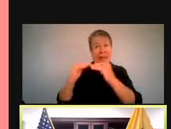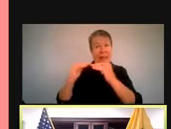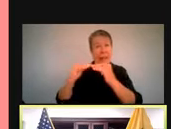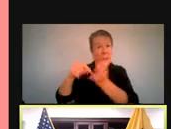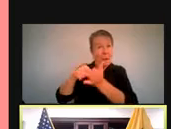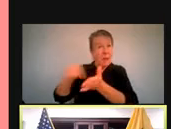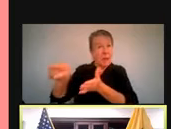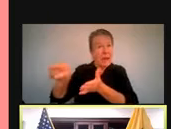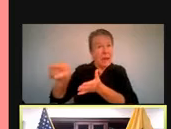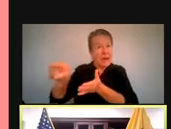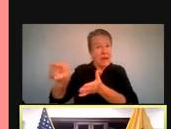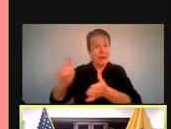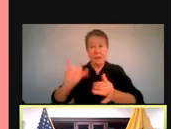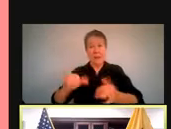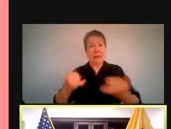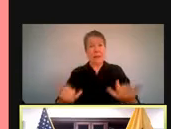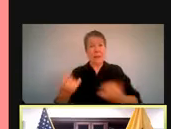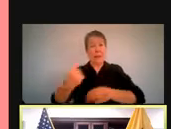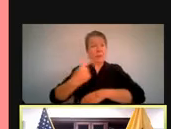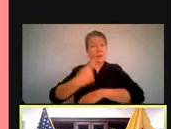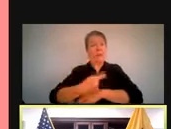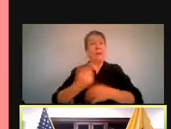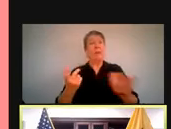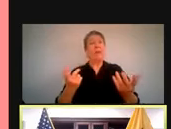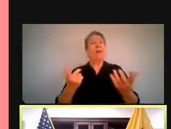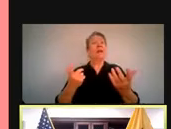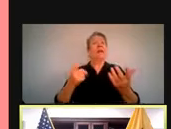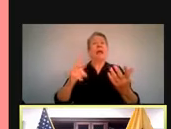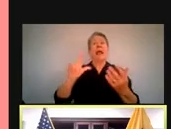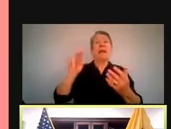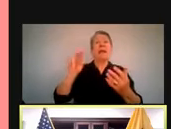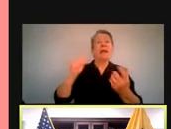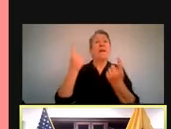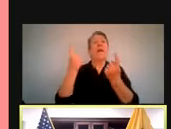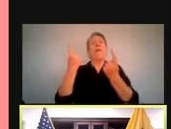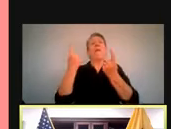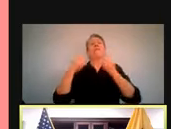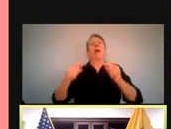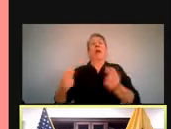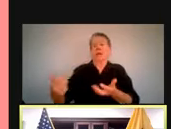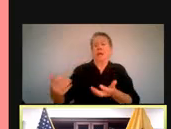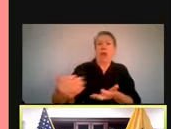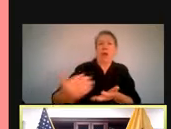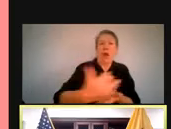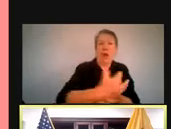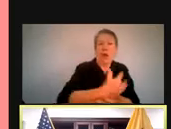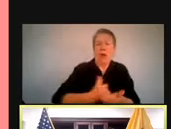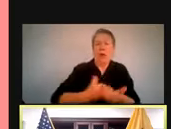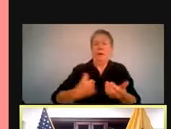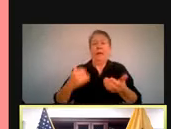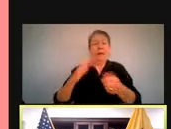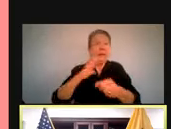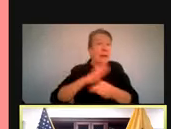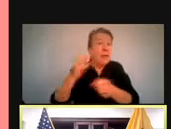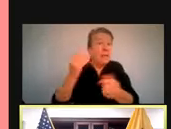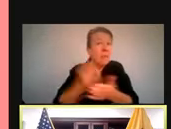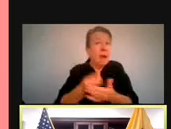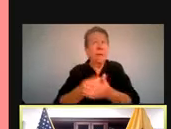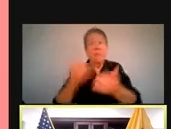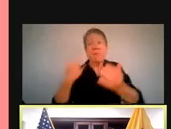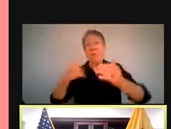finally earned enough through both 2019 and 2020 to equal the wages earned